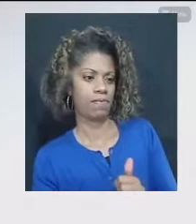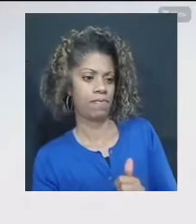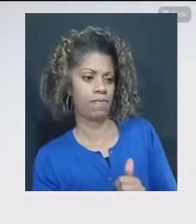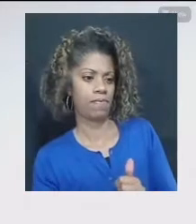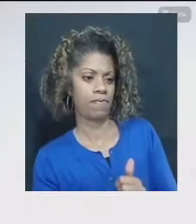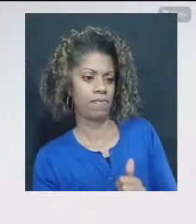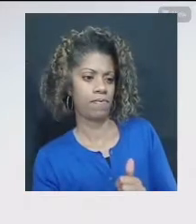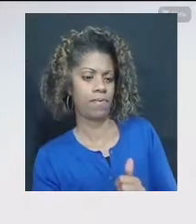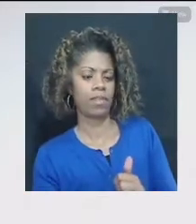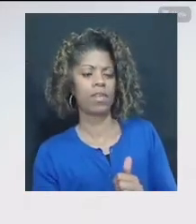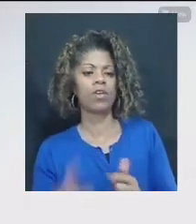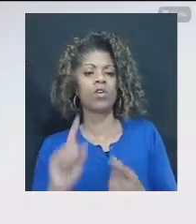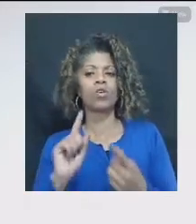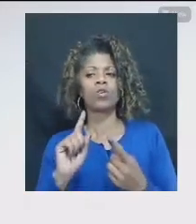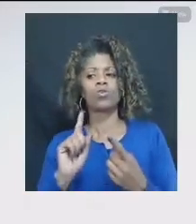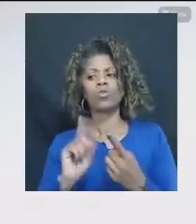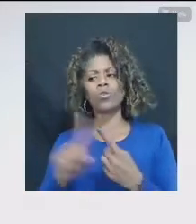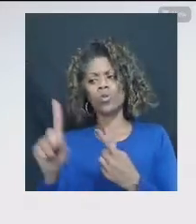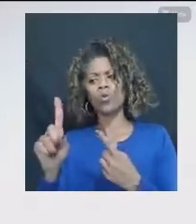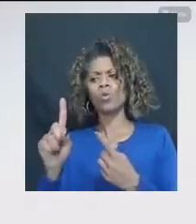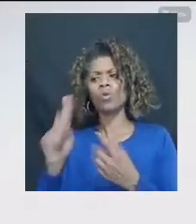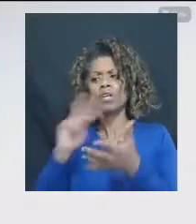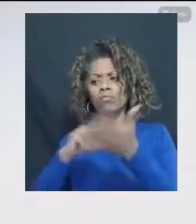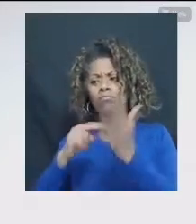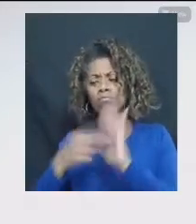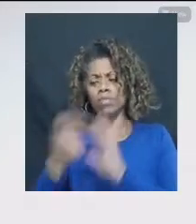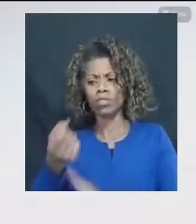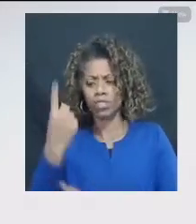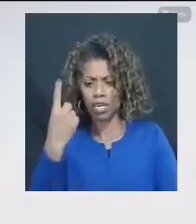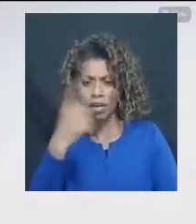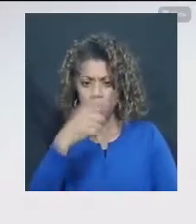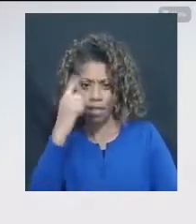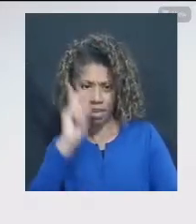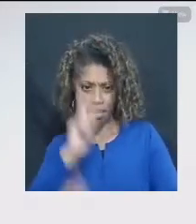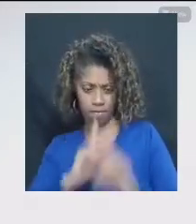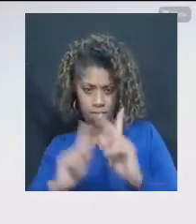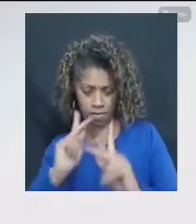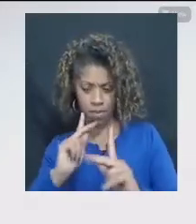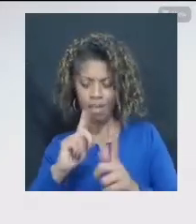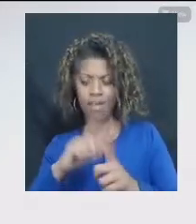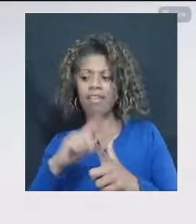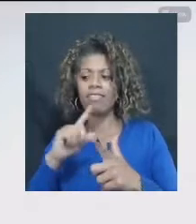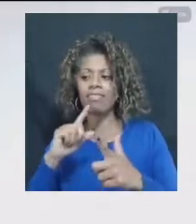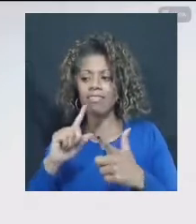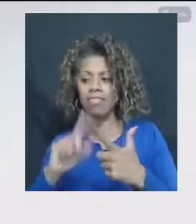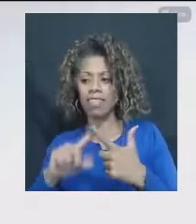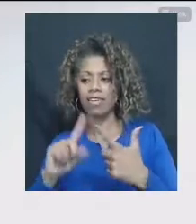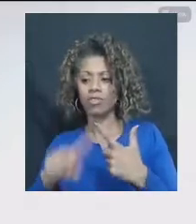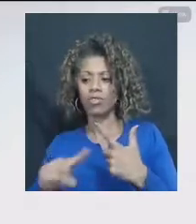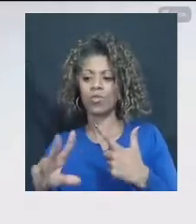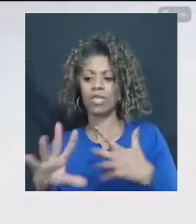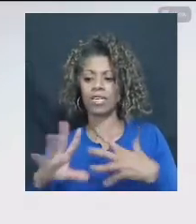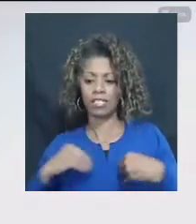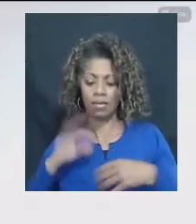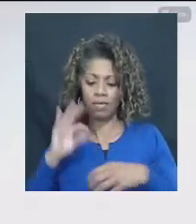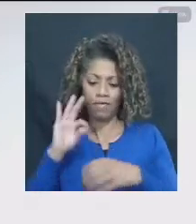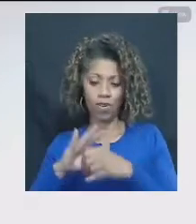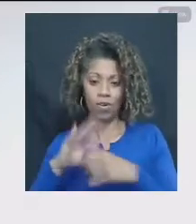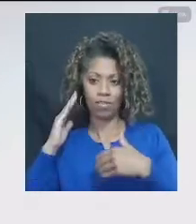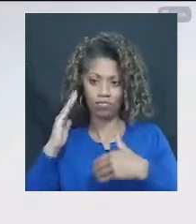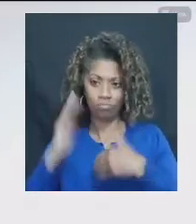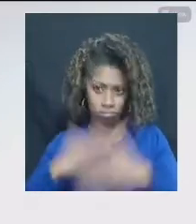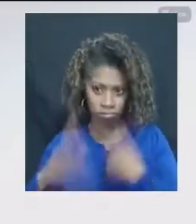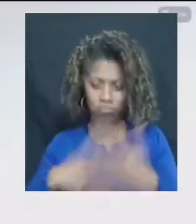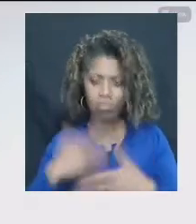their aspirations and contributions, then permit them to live, own, vote, and excel in America like any free people.